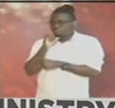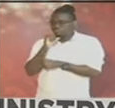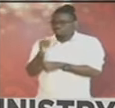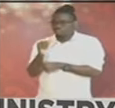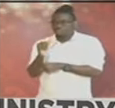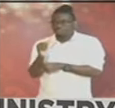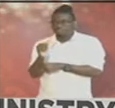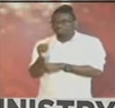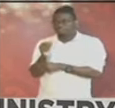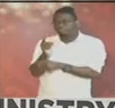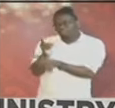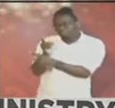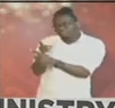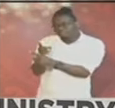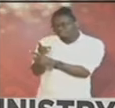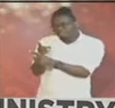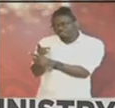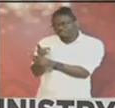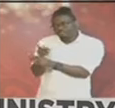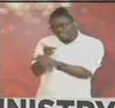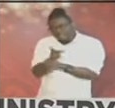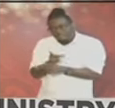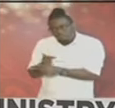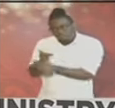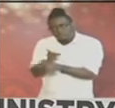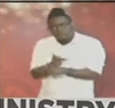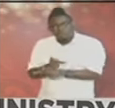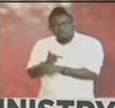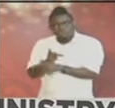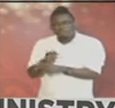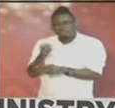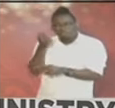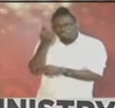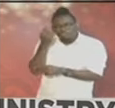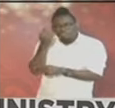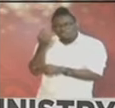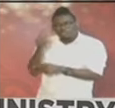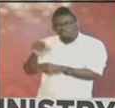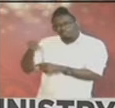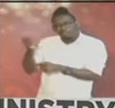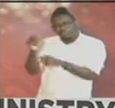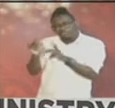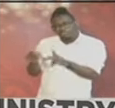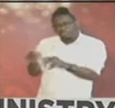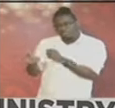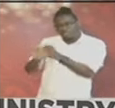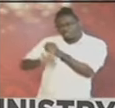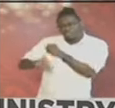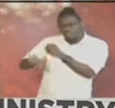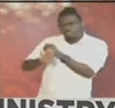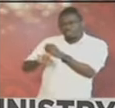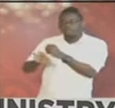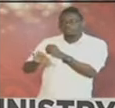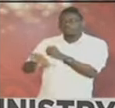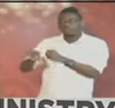sign of you being careful and considerate of the other person. One of